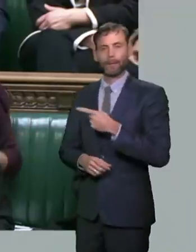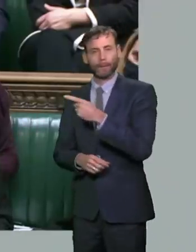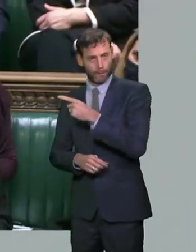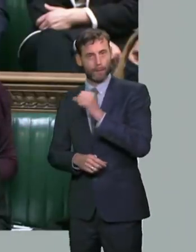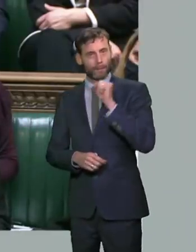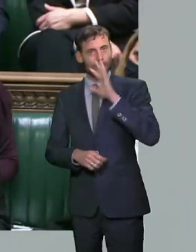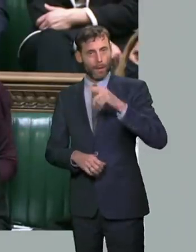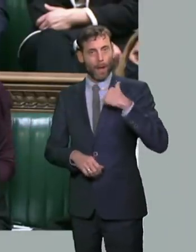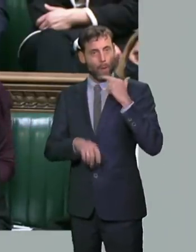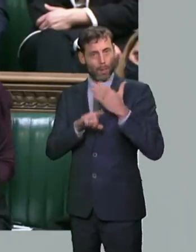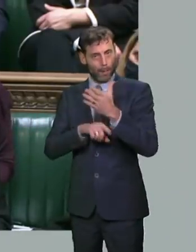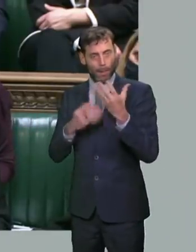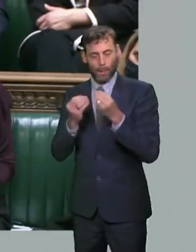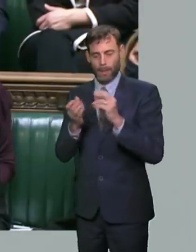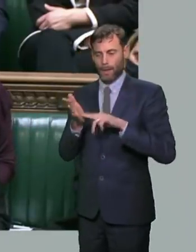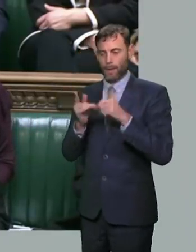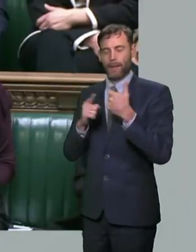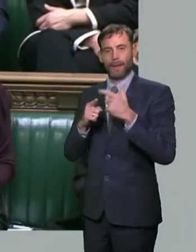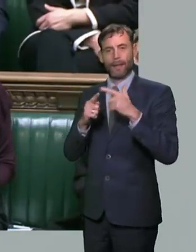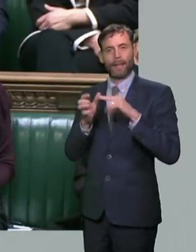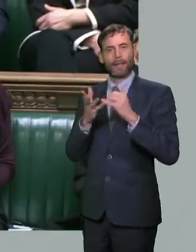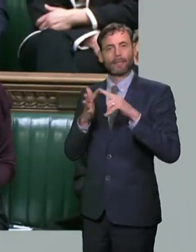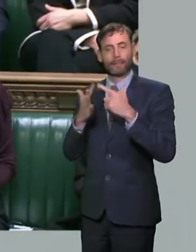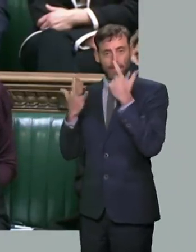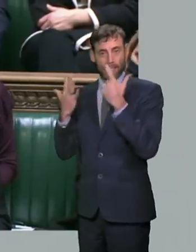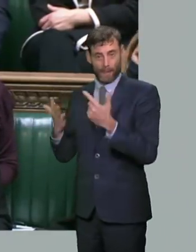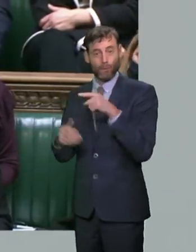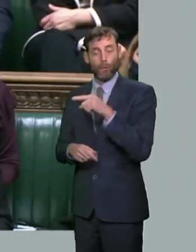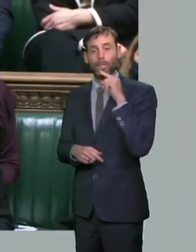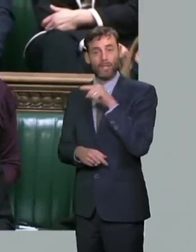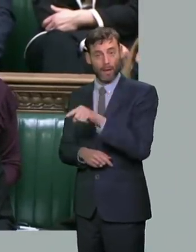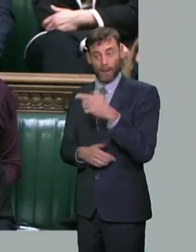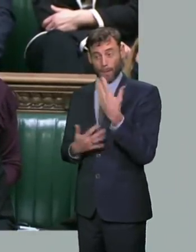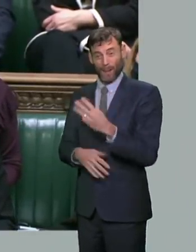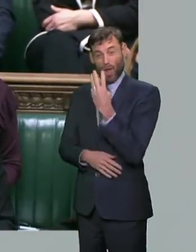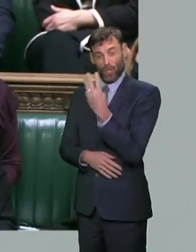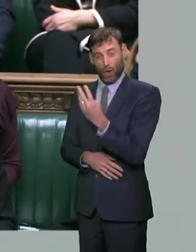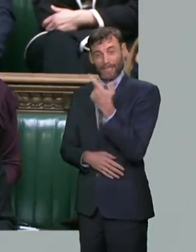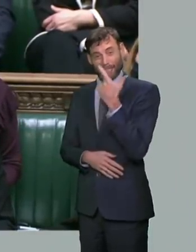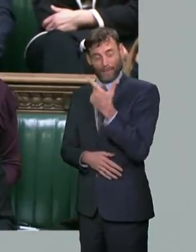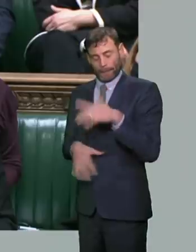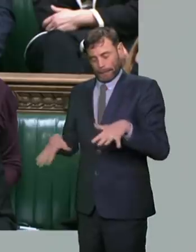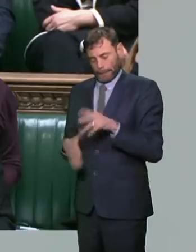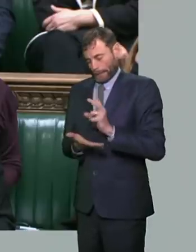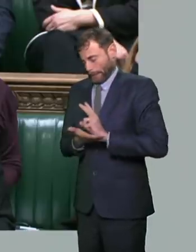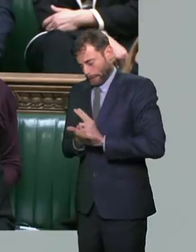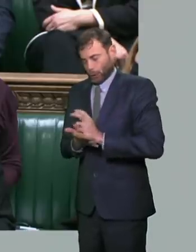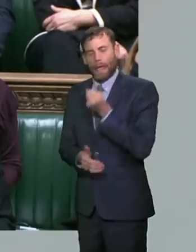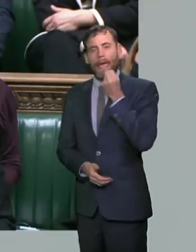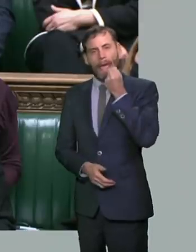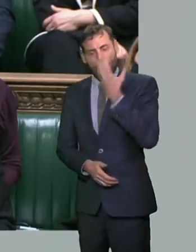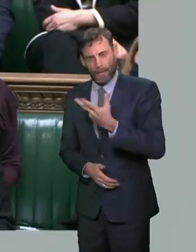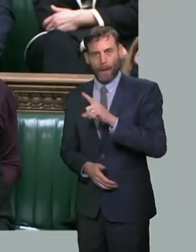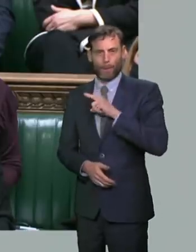I too will be attending in a few minutes. Nikki's seven-year-old son had 37 seizures a day because of a brain disease he suffered from. He's